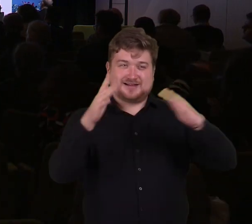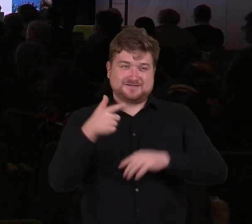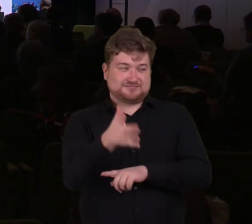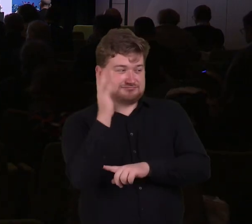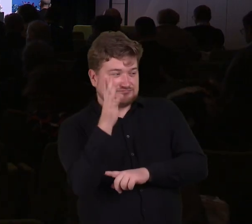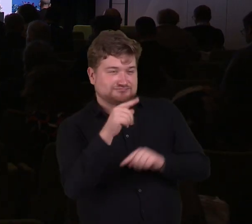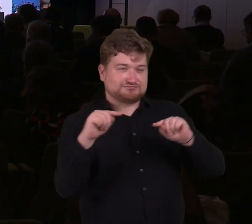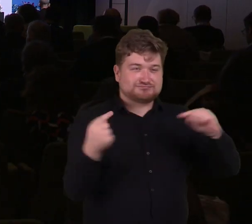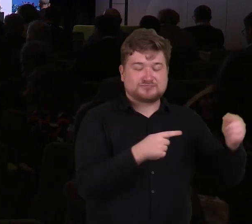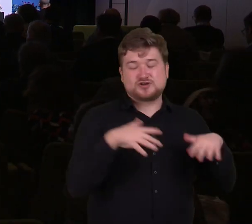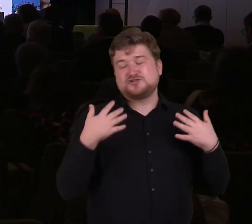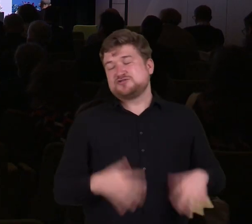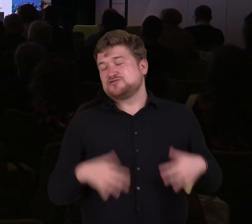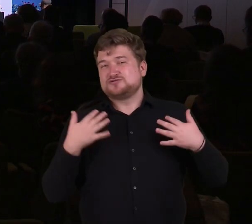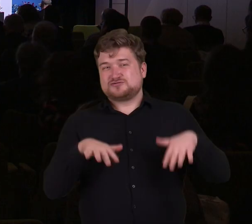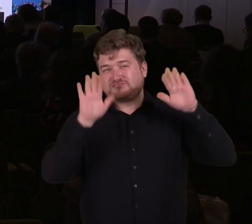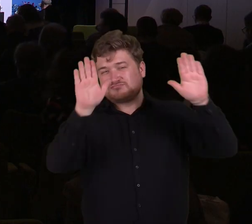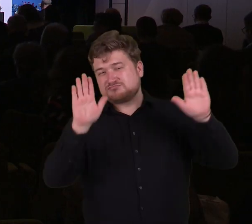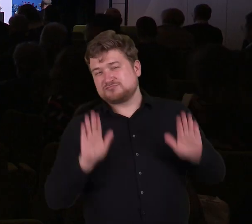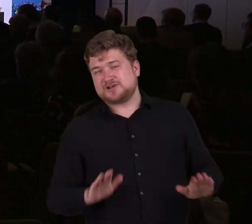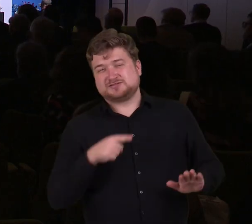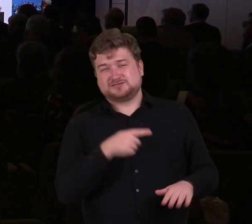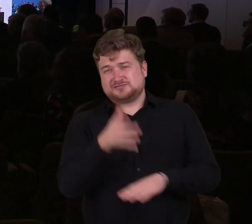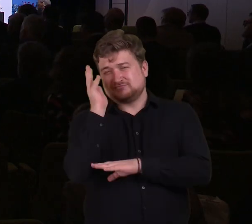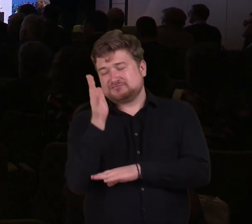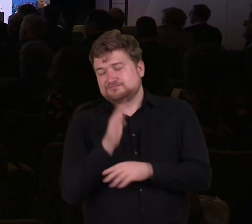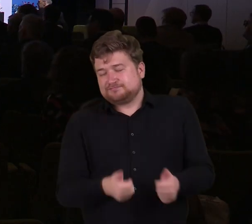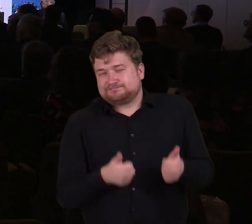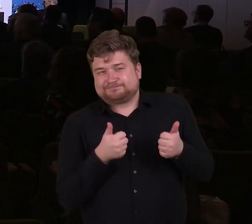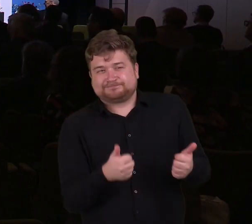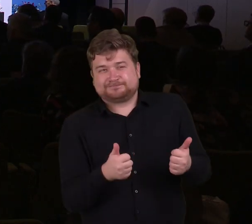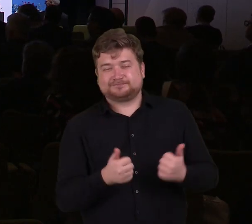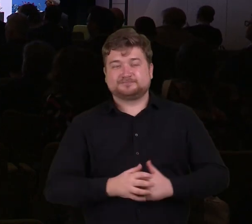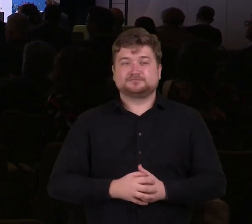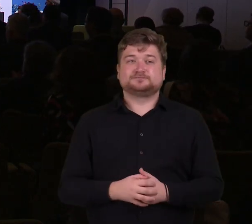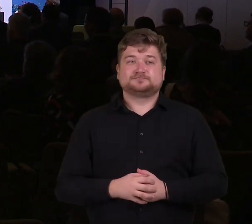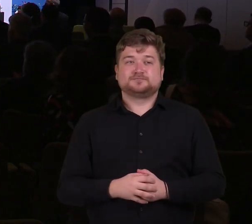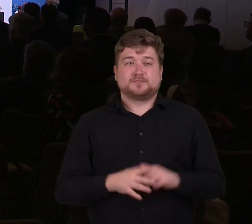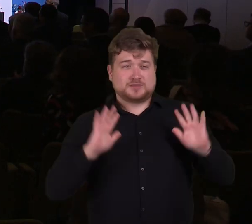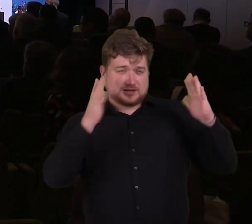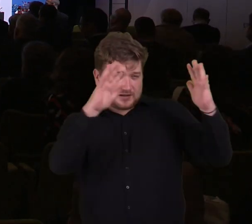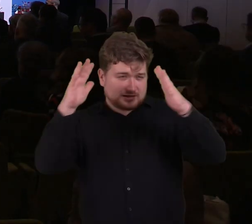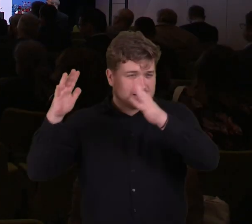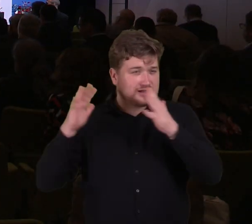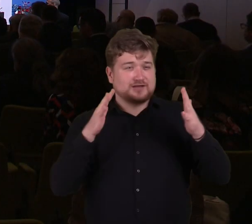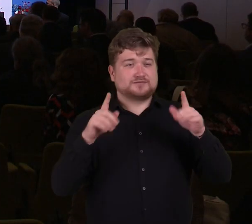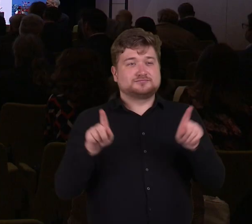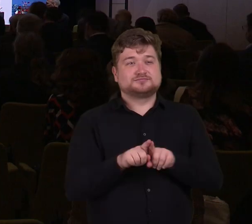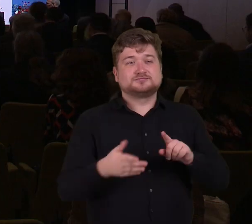Yes, you can take your seats. We are. No, it's just a moderator. I'm just a